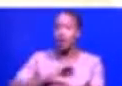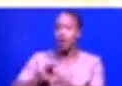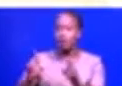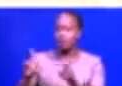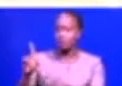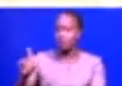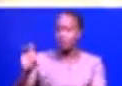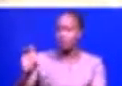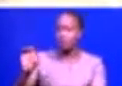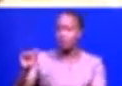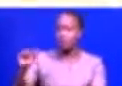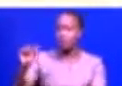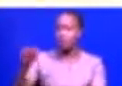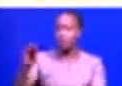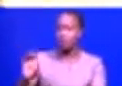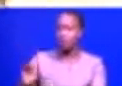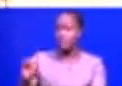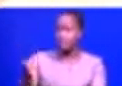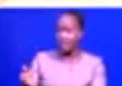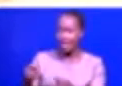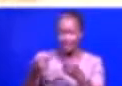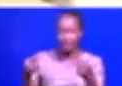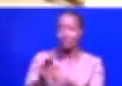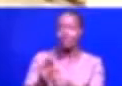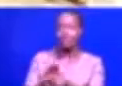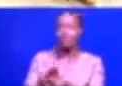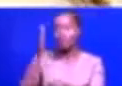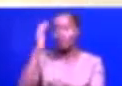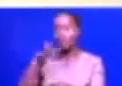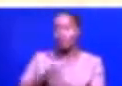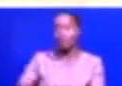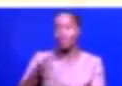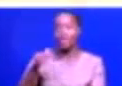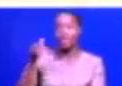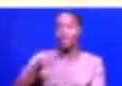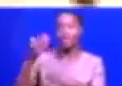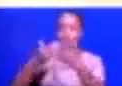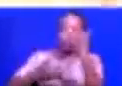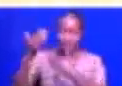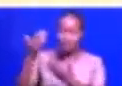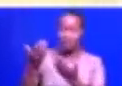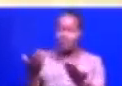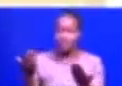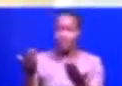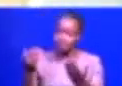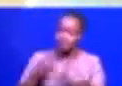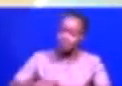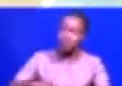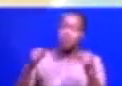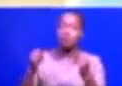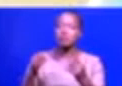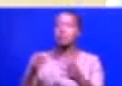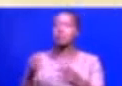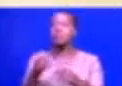their league, there is a lot of rivalry, and of course, you know how you feel when you are at campus. Yes. Of course, superiority in many